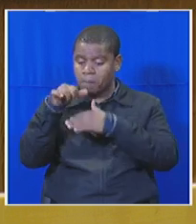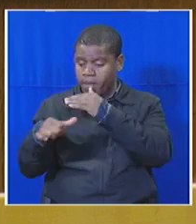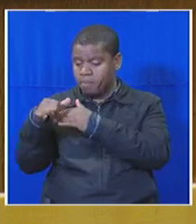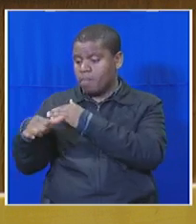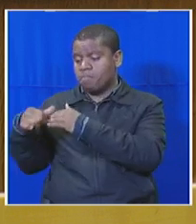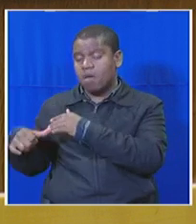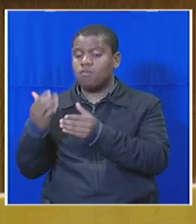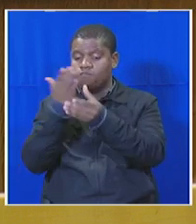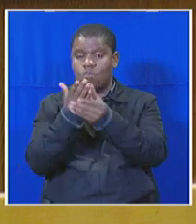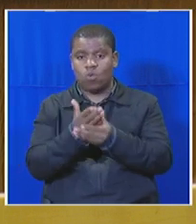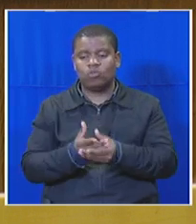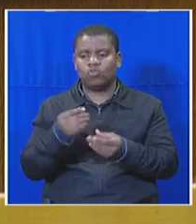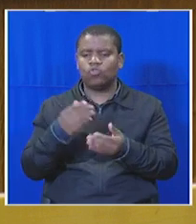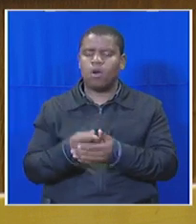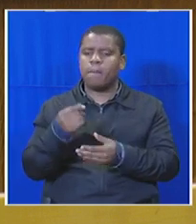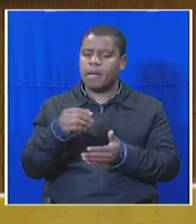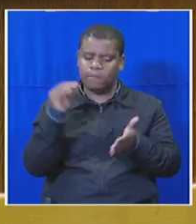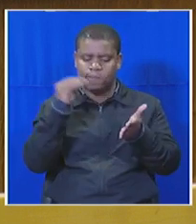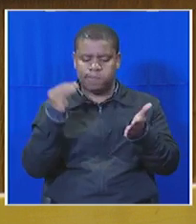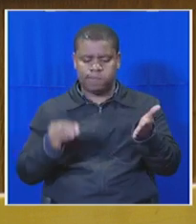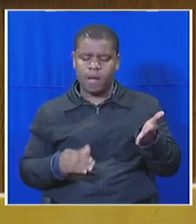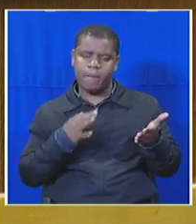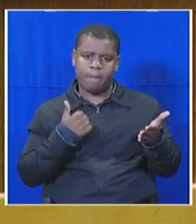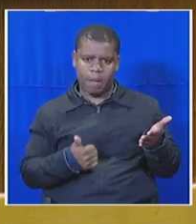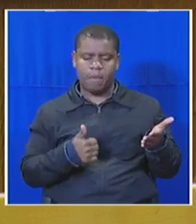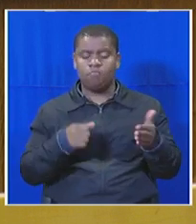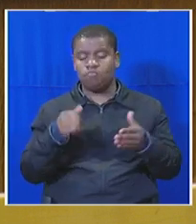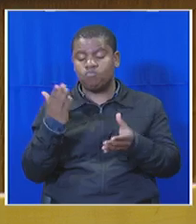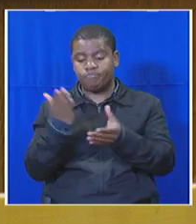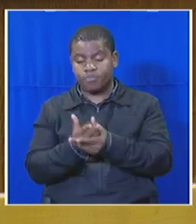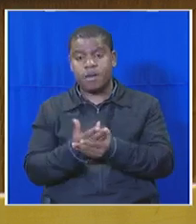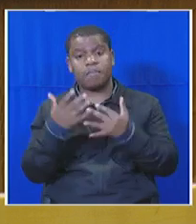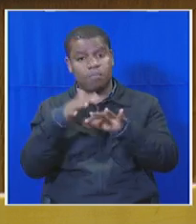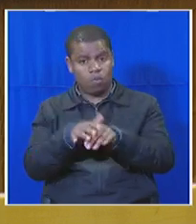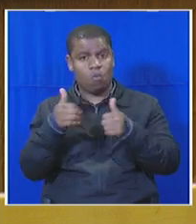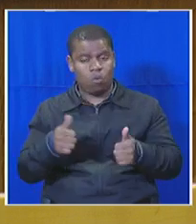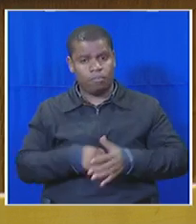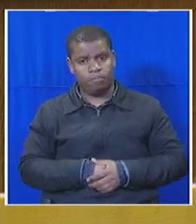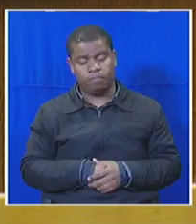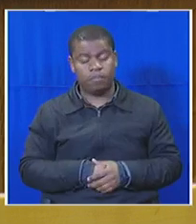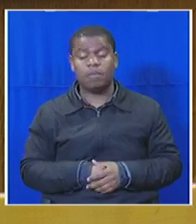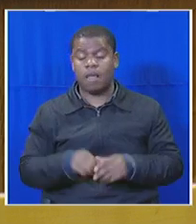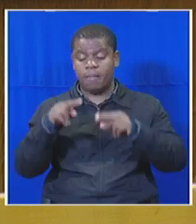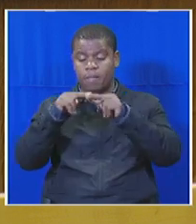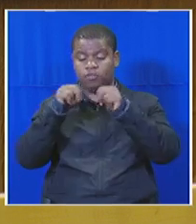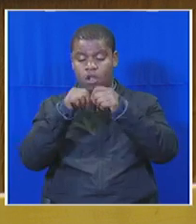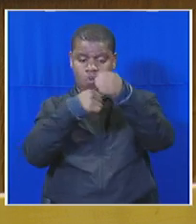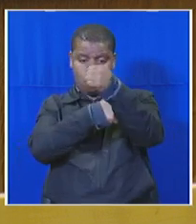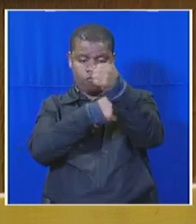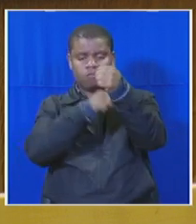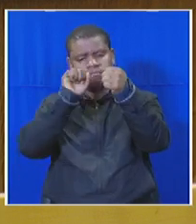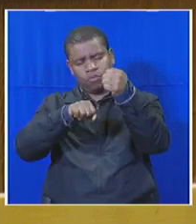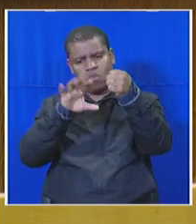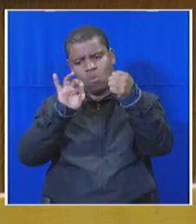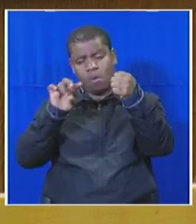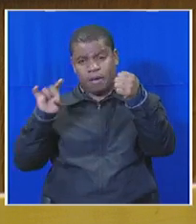ensure reliability of financial reporting, proper record system and implementation, that the national office verifies information